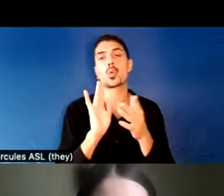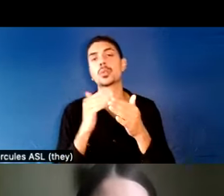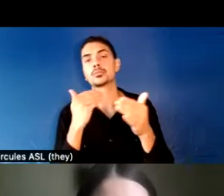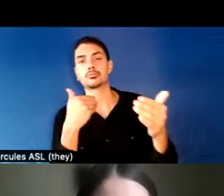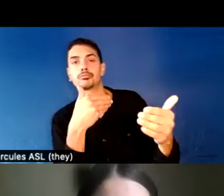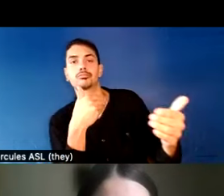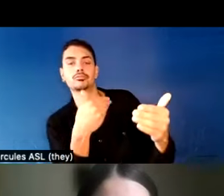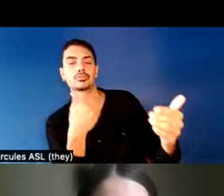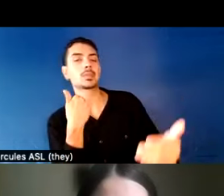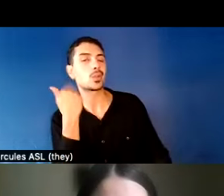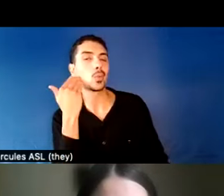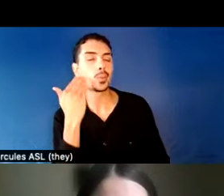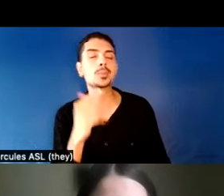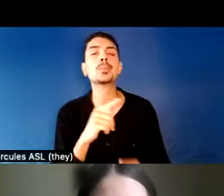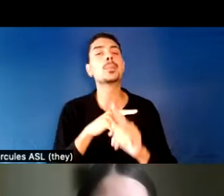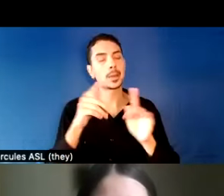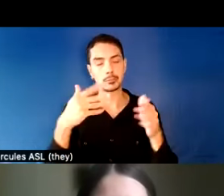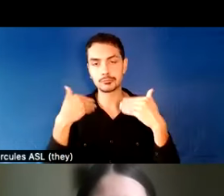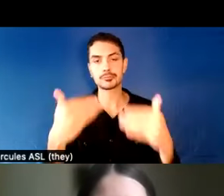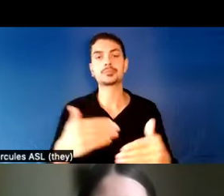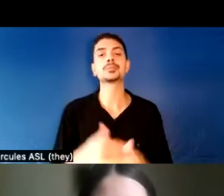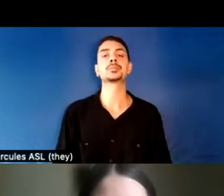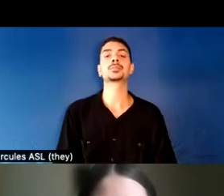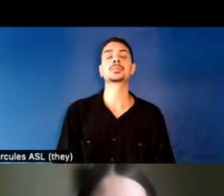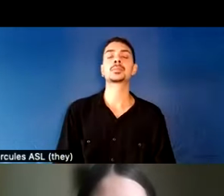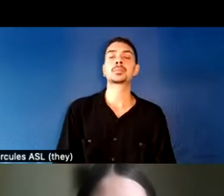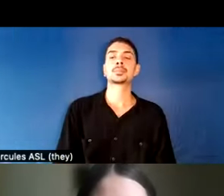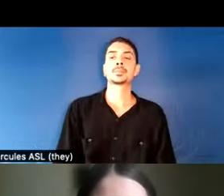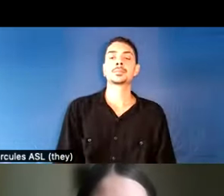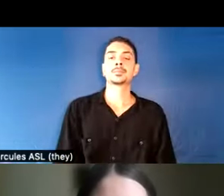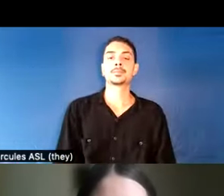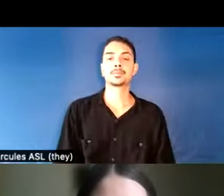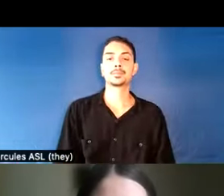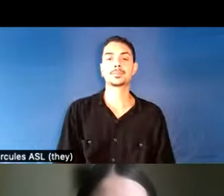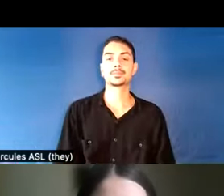So this is what we're doing today.